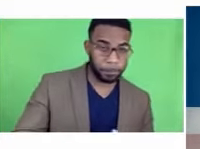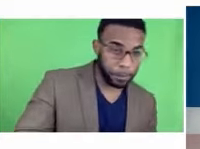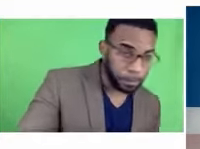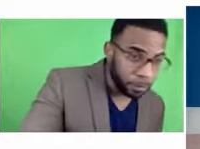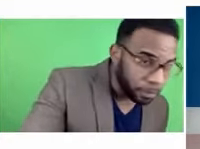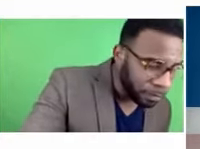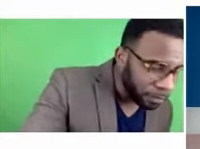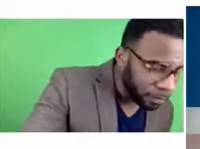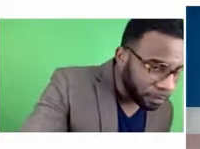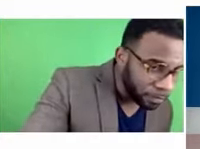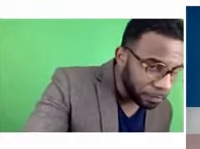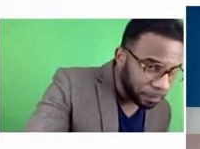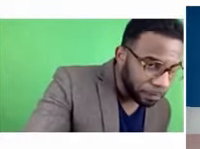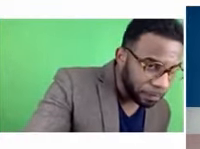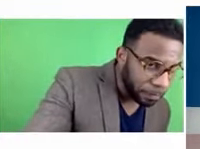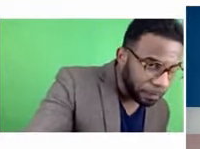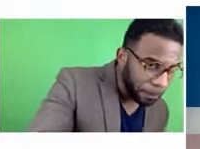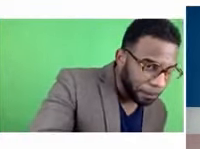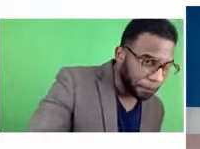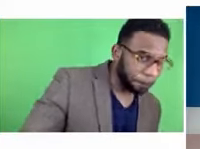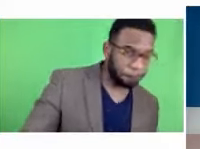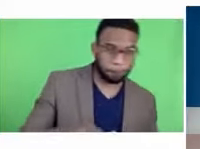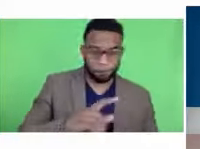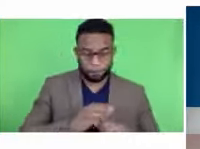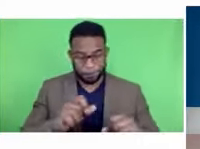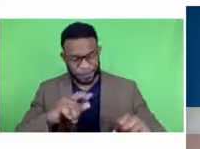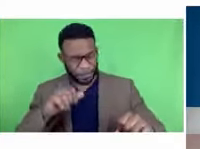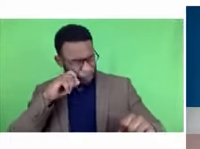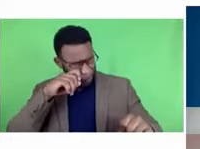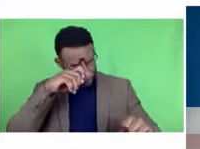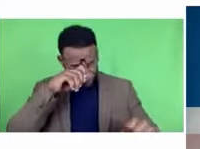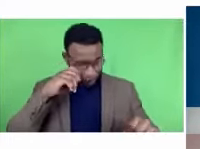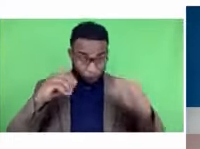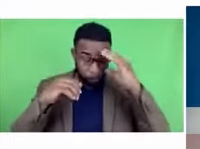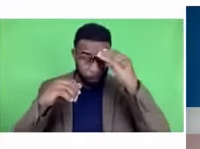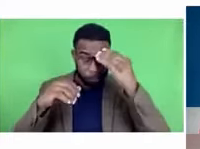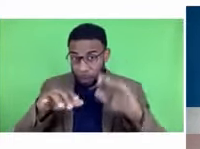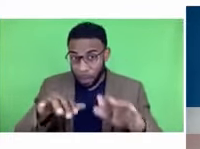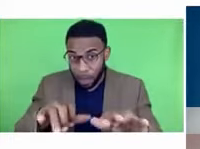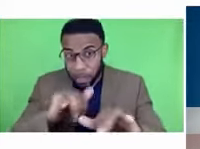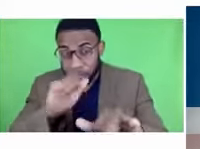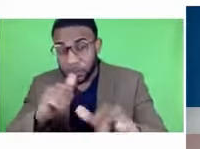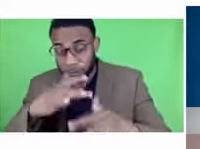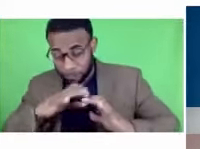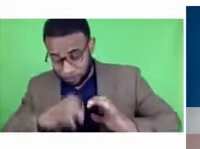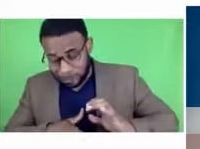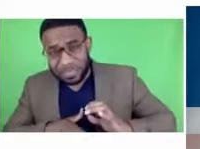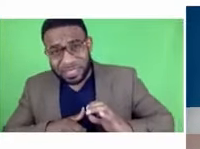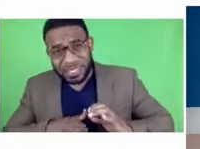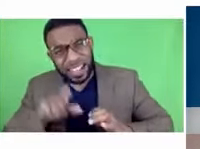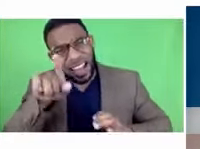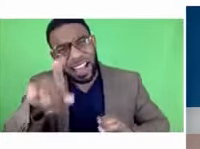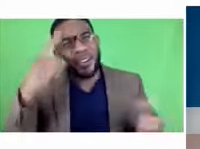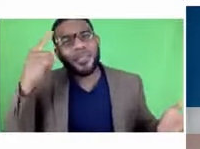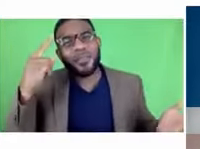I spent a lot of time looking at this question and I still find it even now a bit disheartening that we're asking it, that we have to ask it in